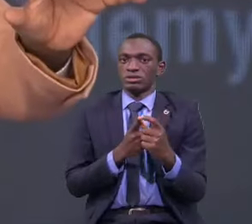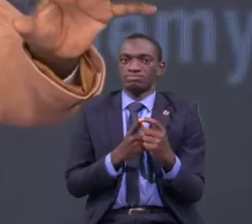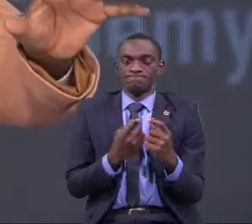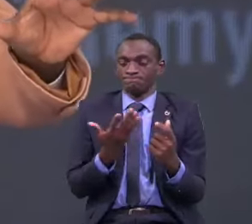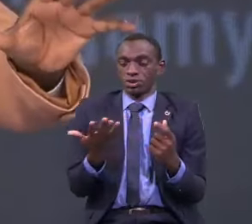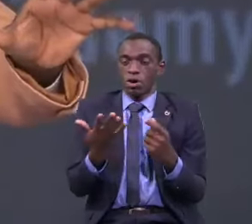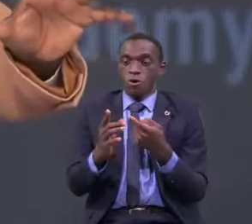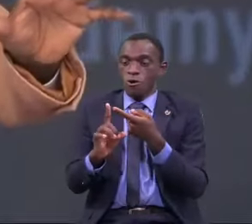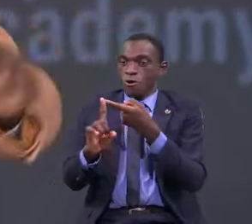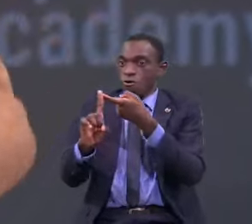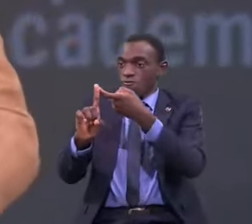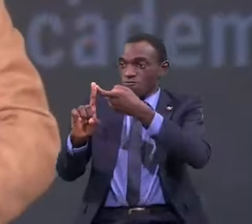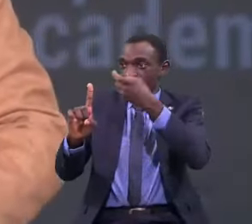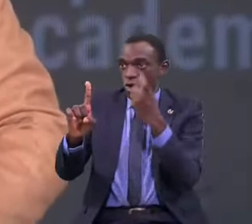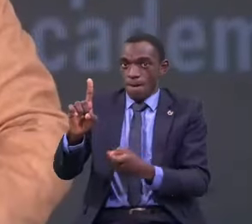From to.